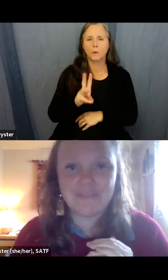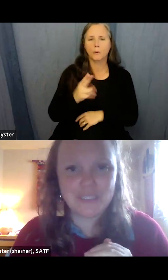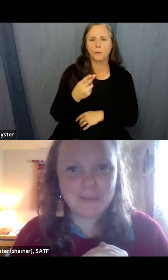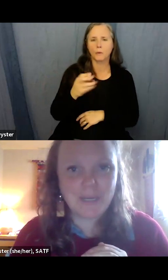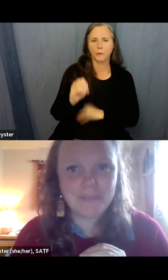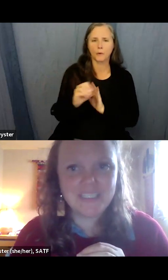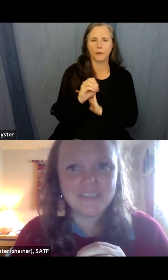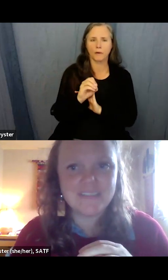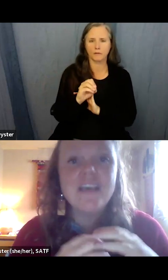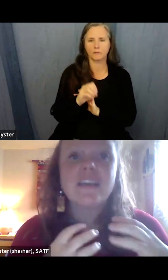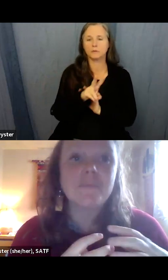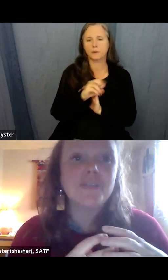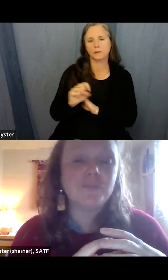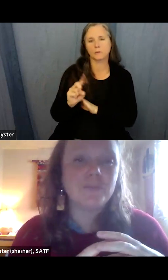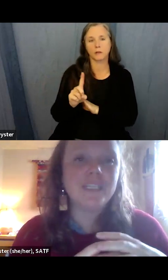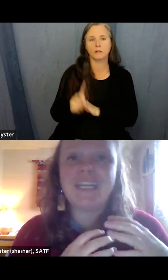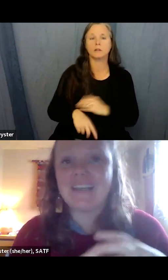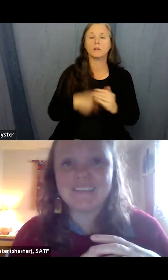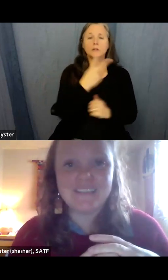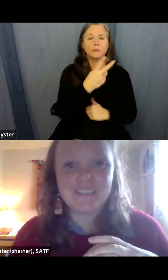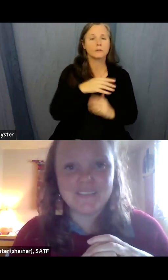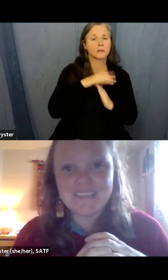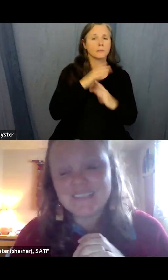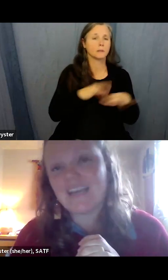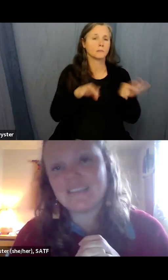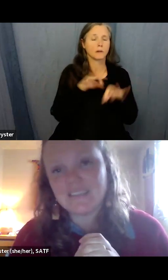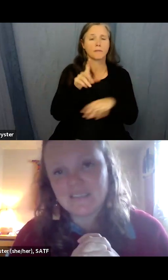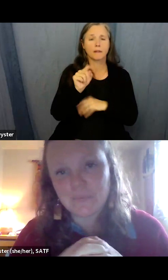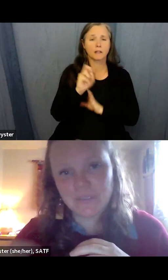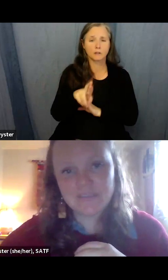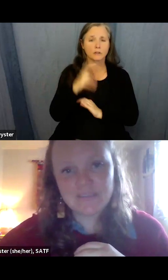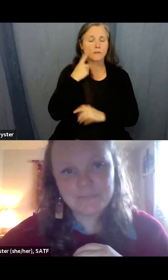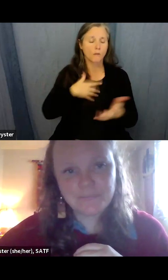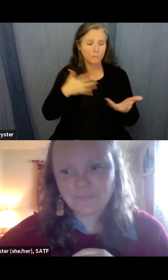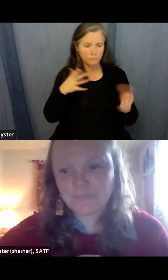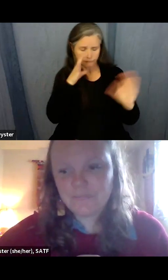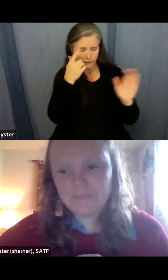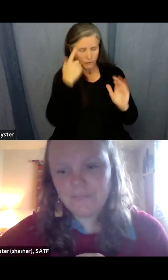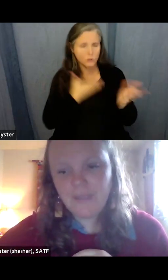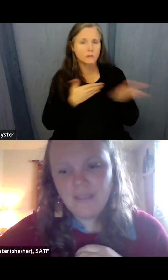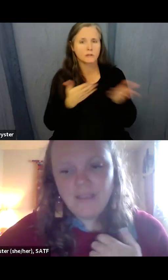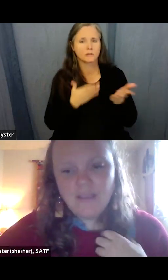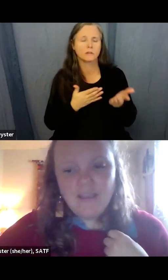immigrant and refugee populations coming forward and accessing services and accessing supports.